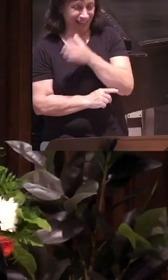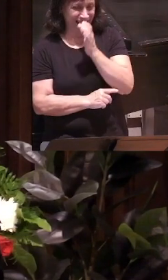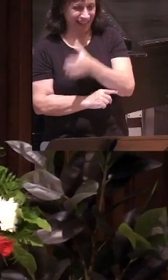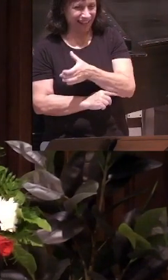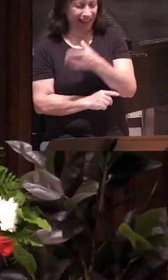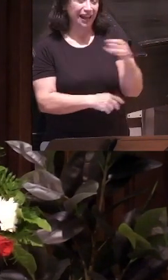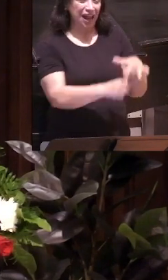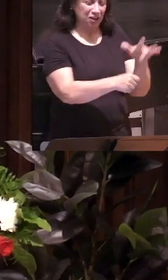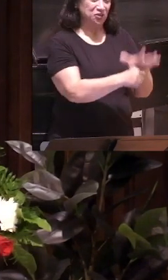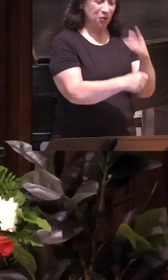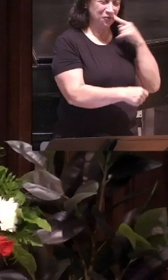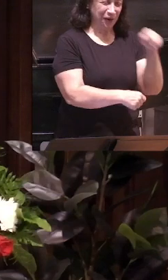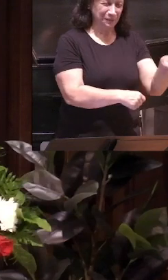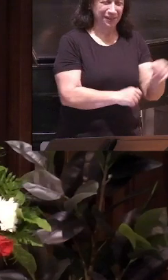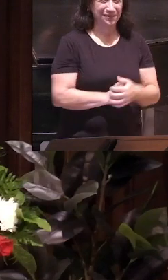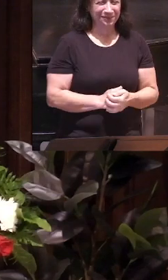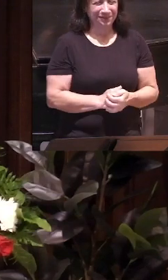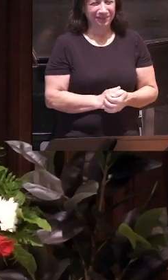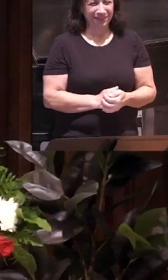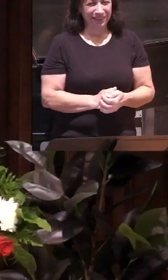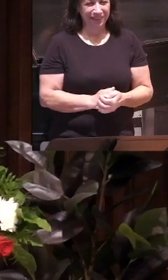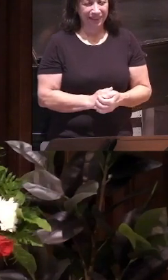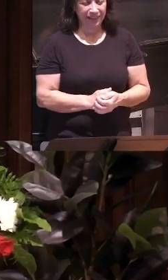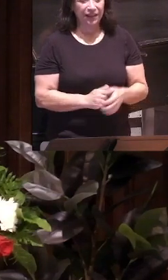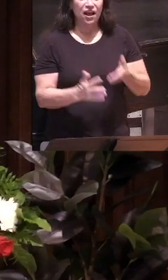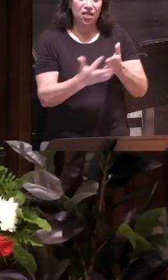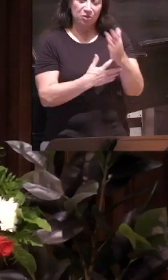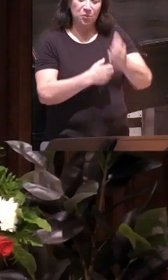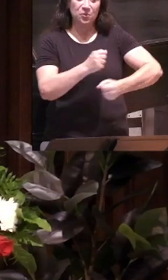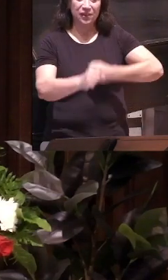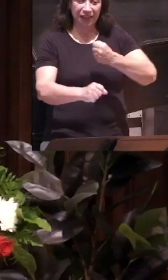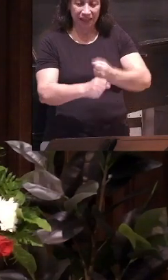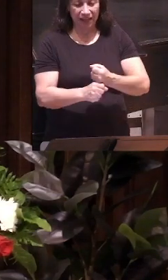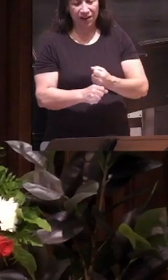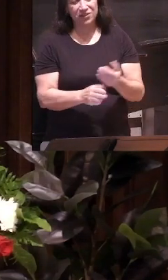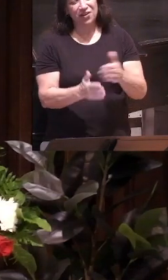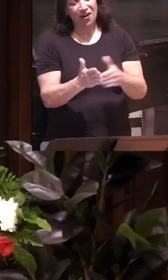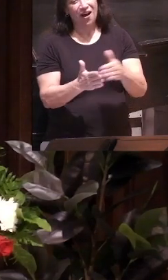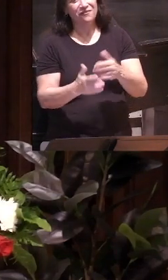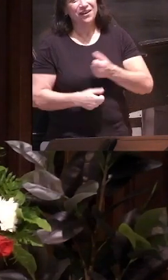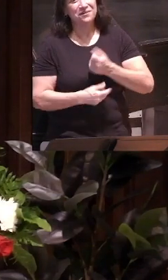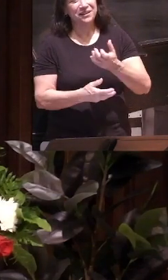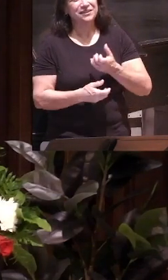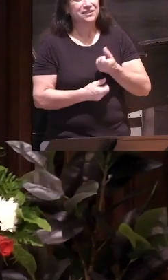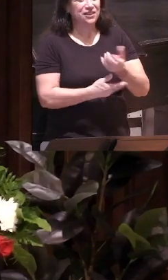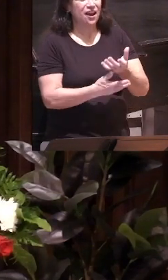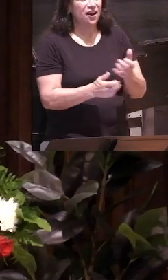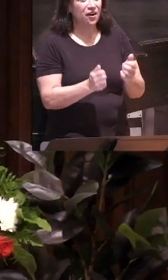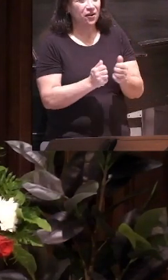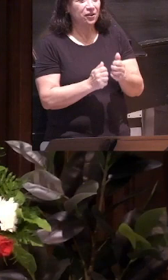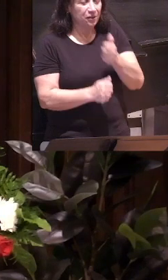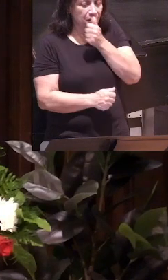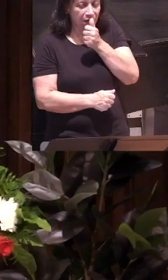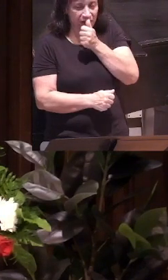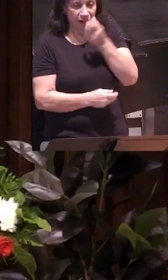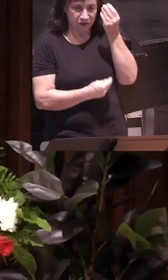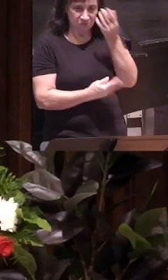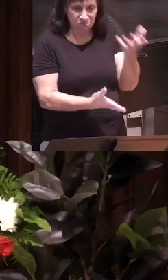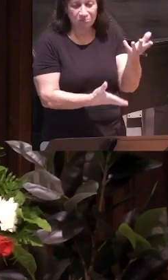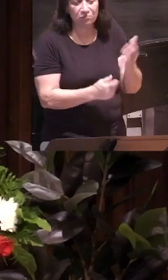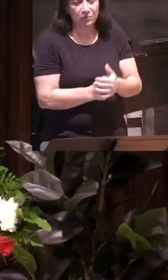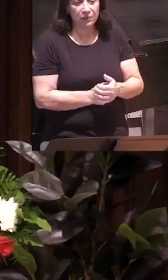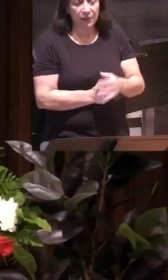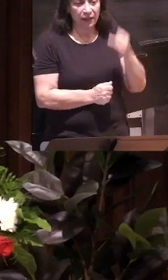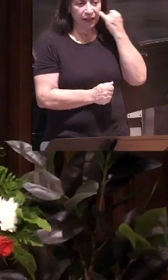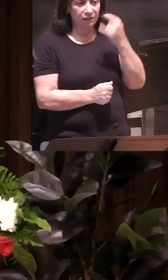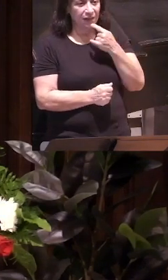and a soda for Earl. Now, over the years, I would often share things with Earl in confidence. And if